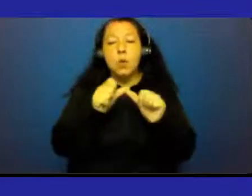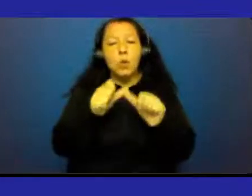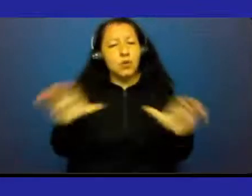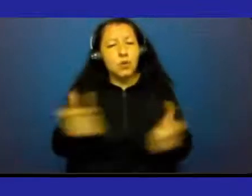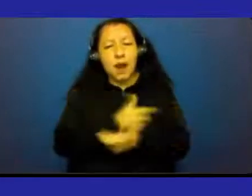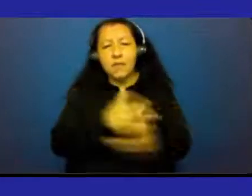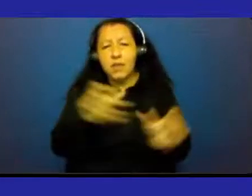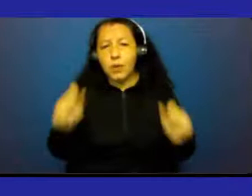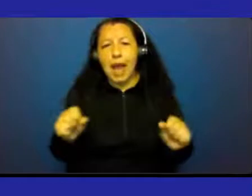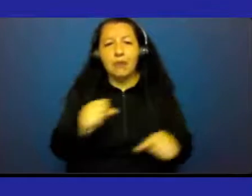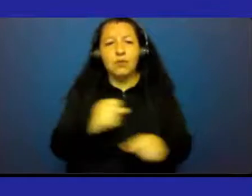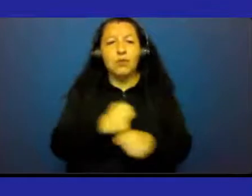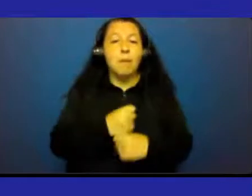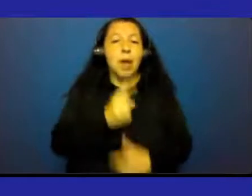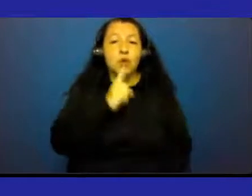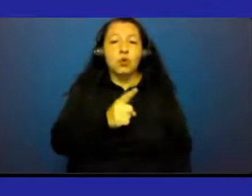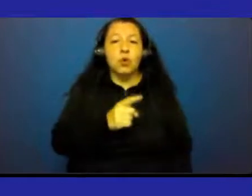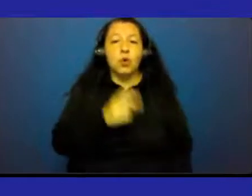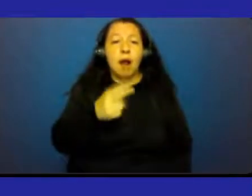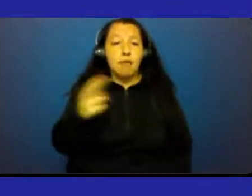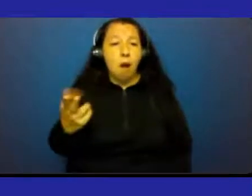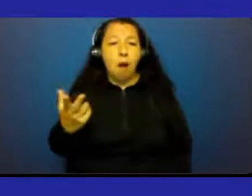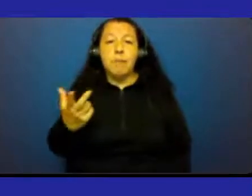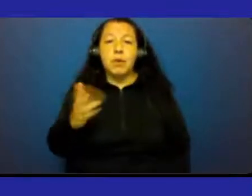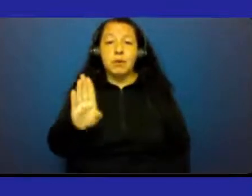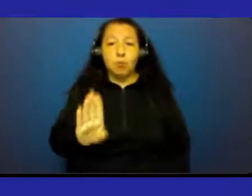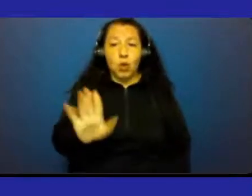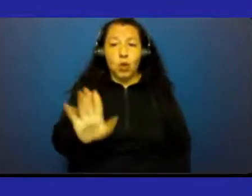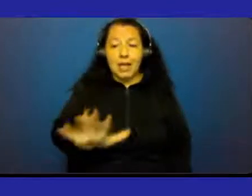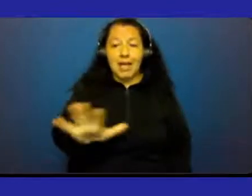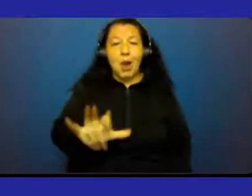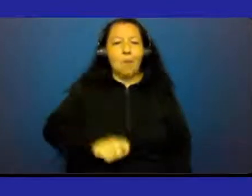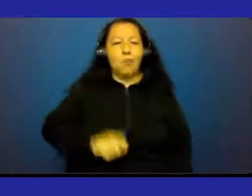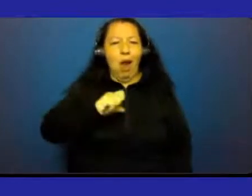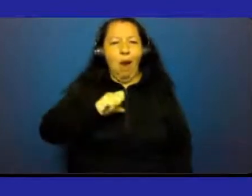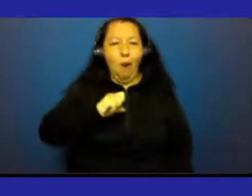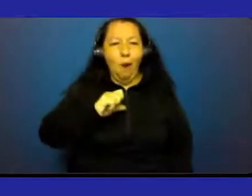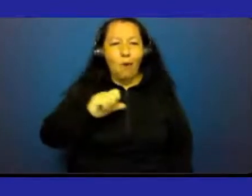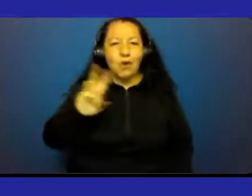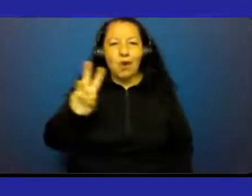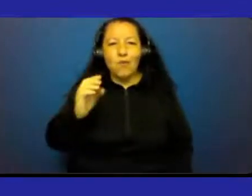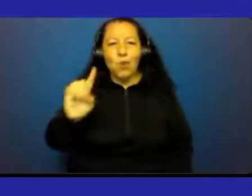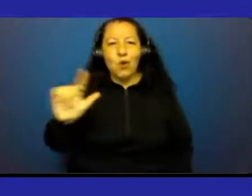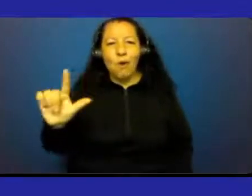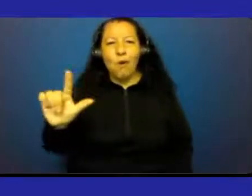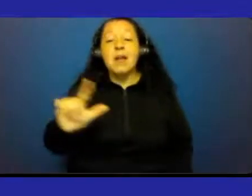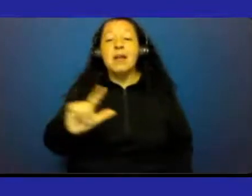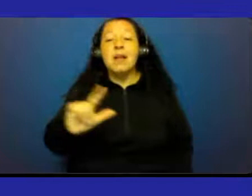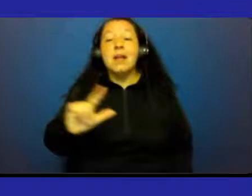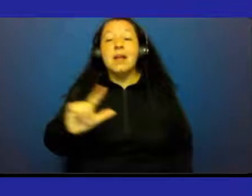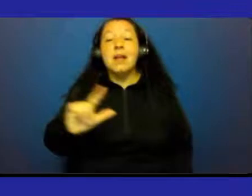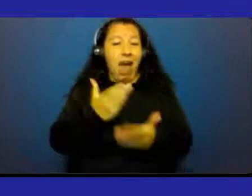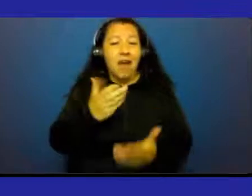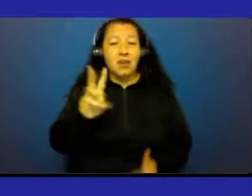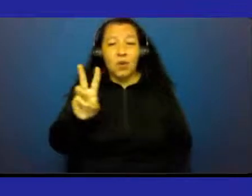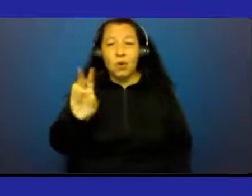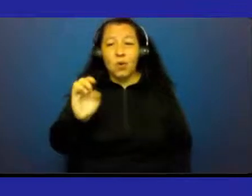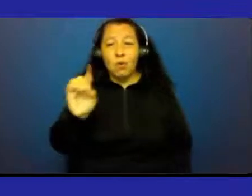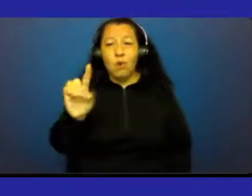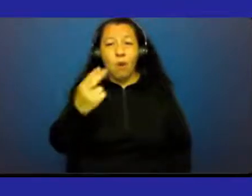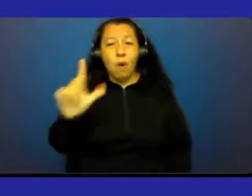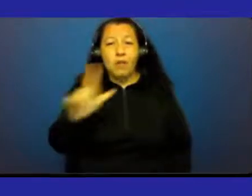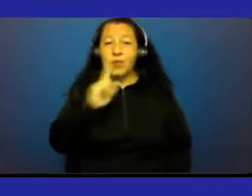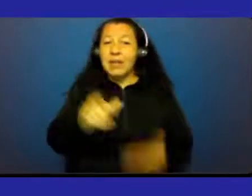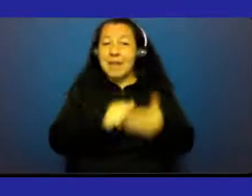in hospitals and Brooklyn proud of Woodhull. The fact that Woodhull has been leading the way with so many healthcare